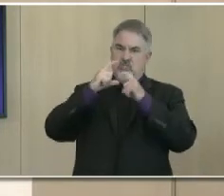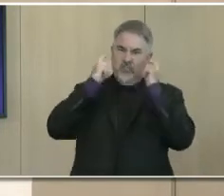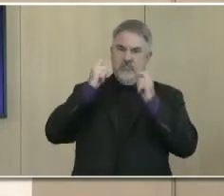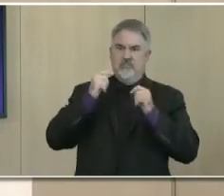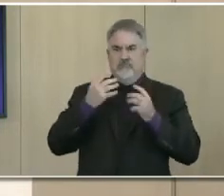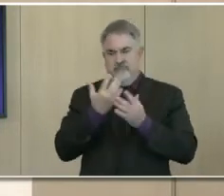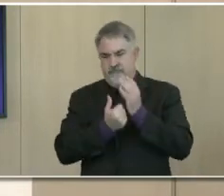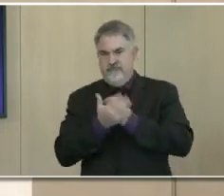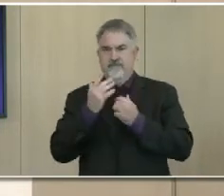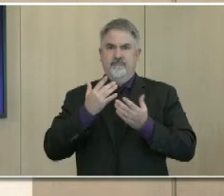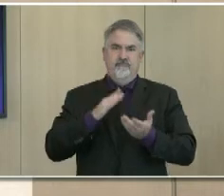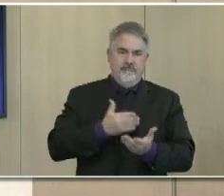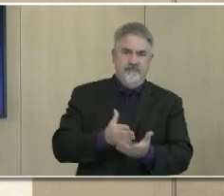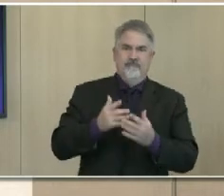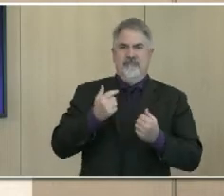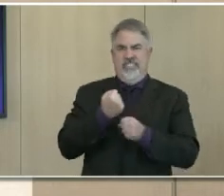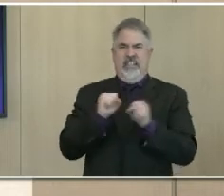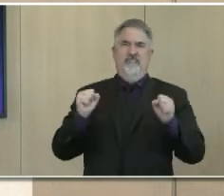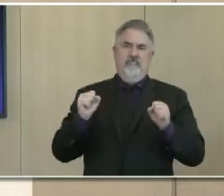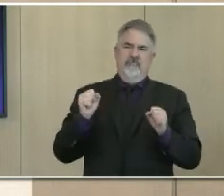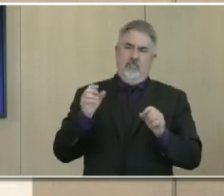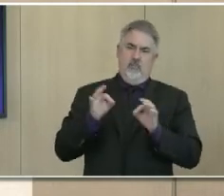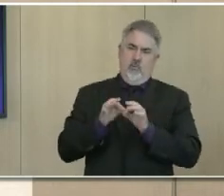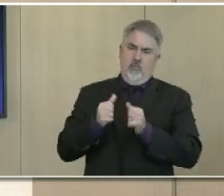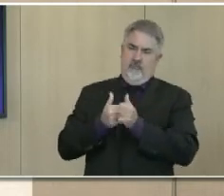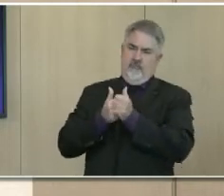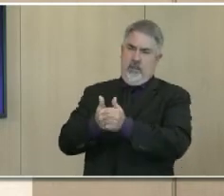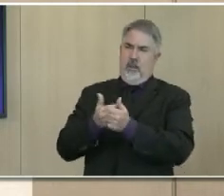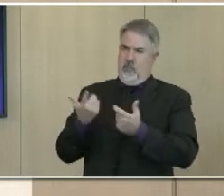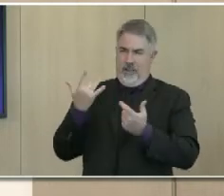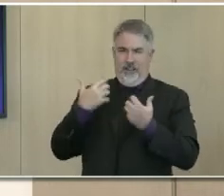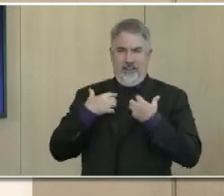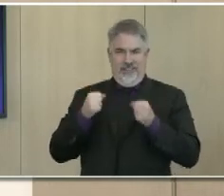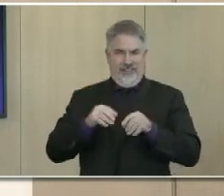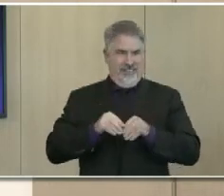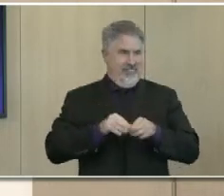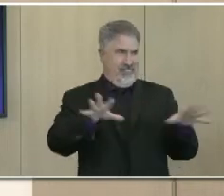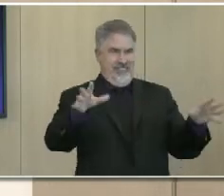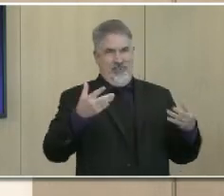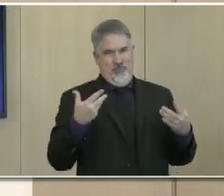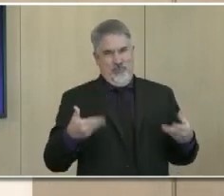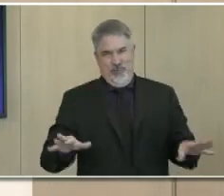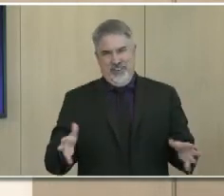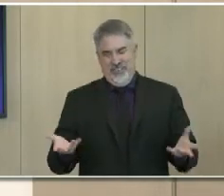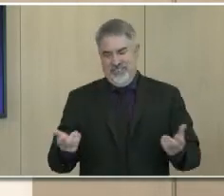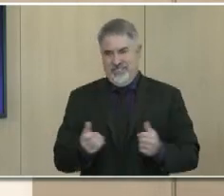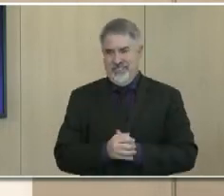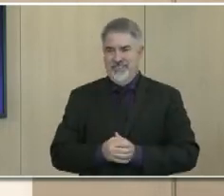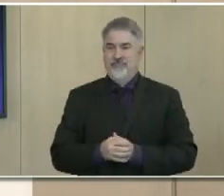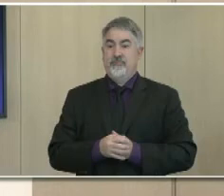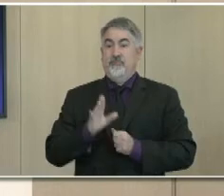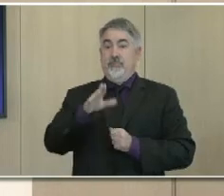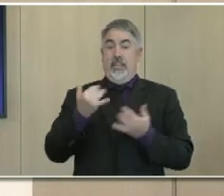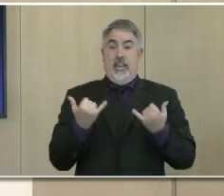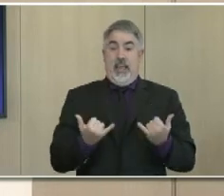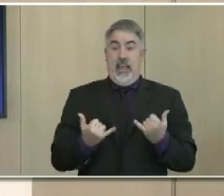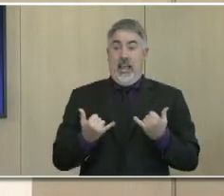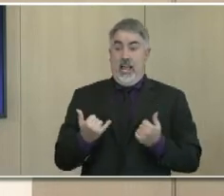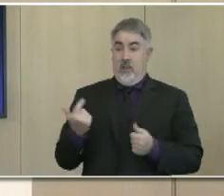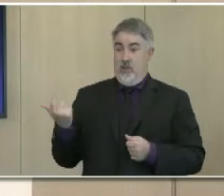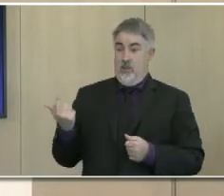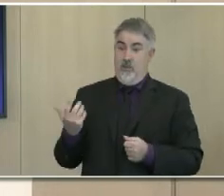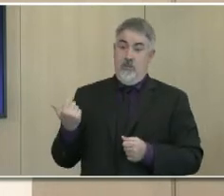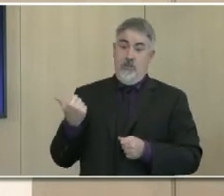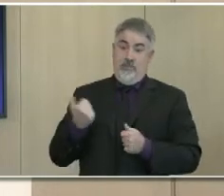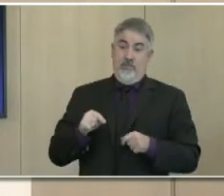Health daily. We're regulated by their guidelines. We've stepped up our protocols even more as the CDC guidelines and